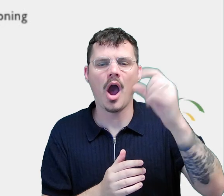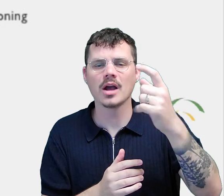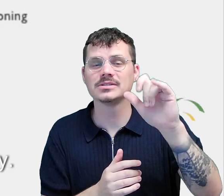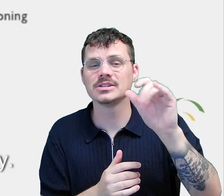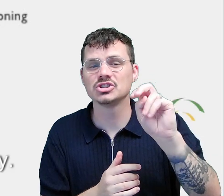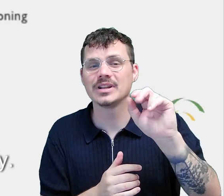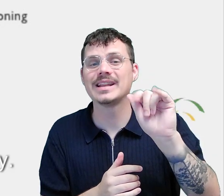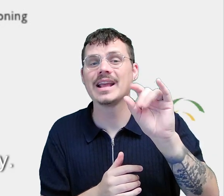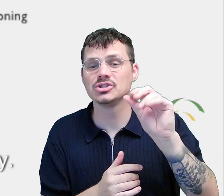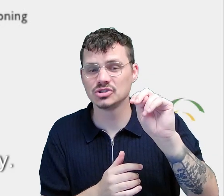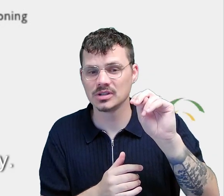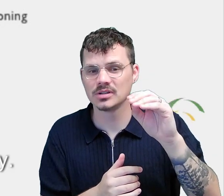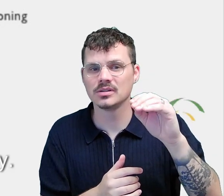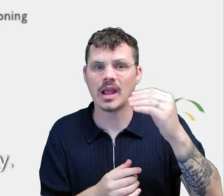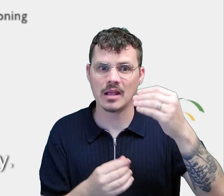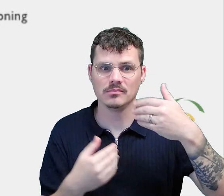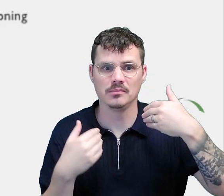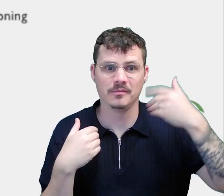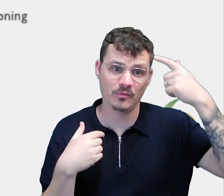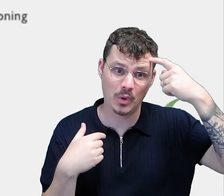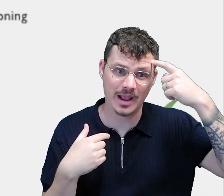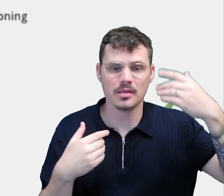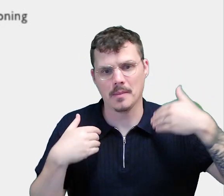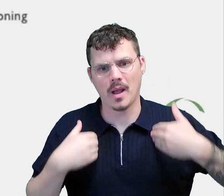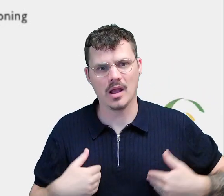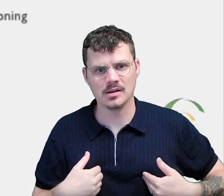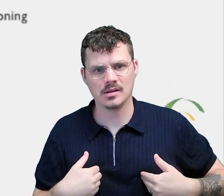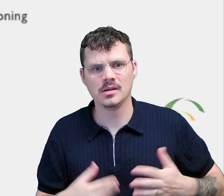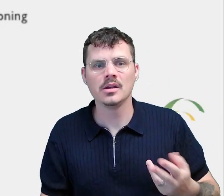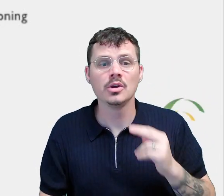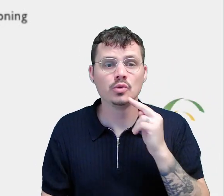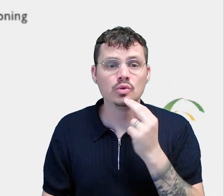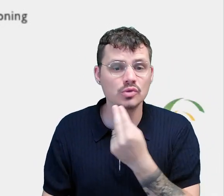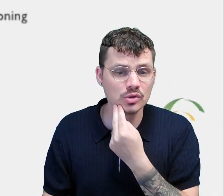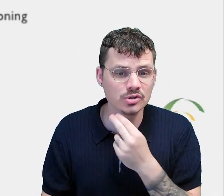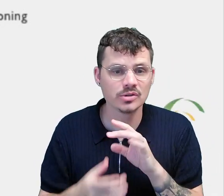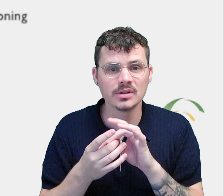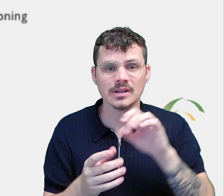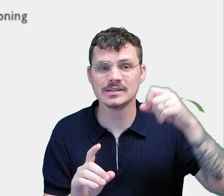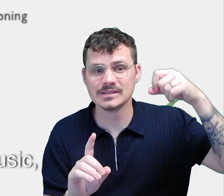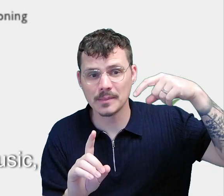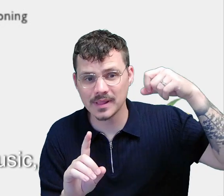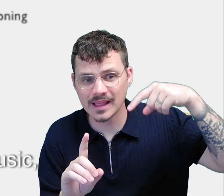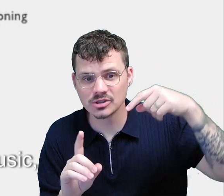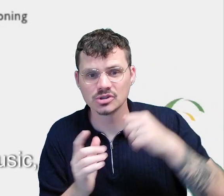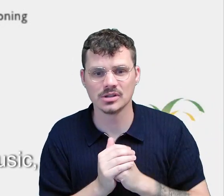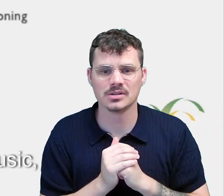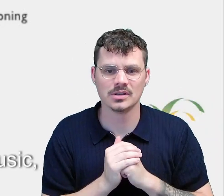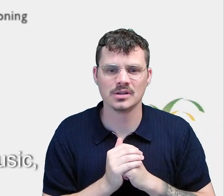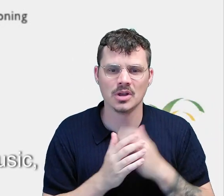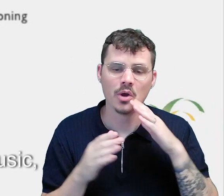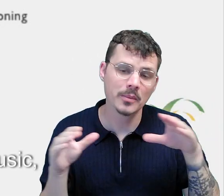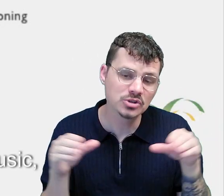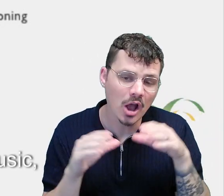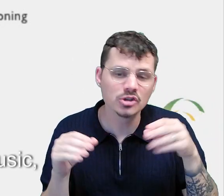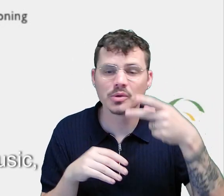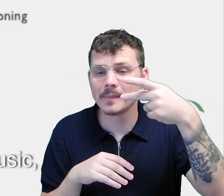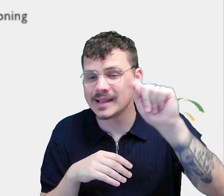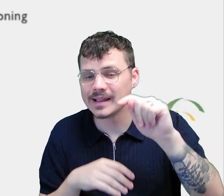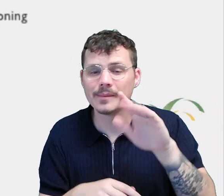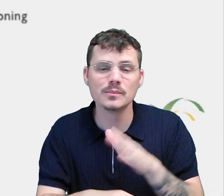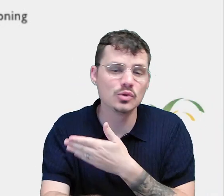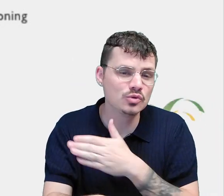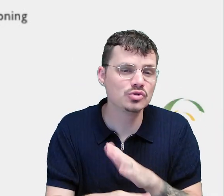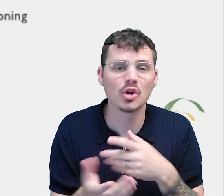Oxygenation of the brain and the rest of the body. Nutrition, stimulation, what do we talk about? Massage, PT,